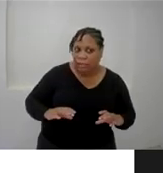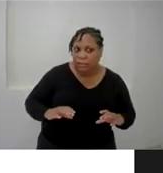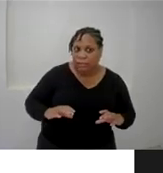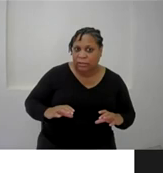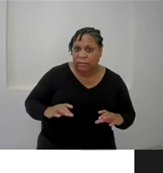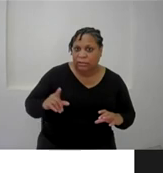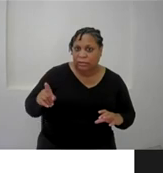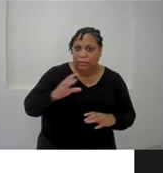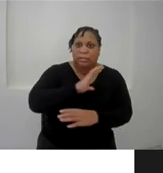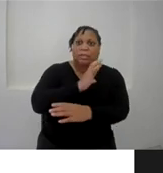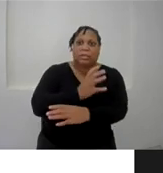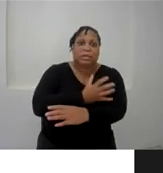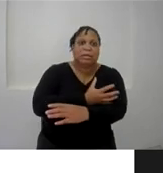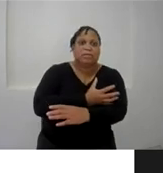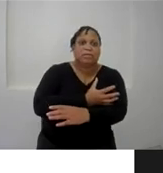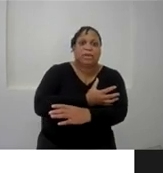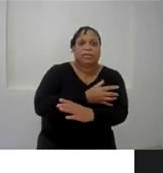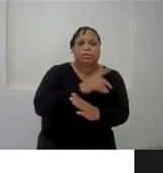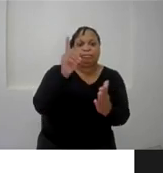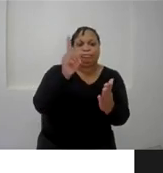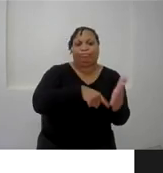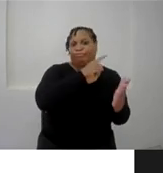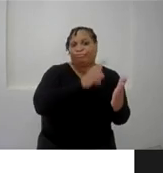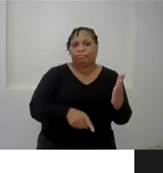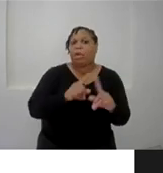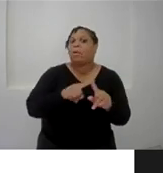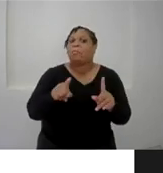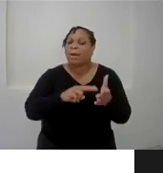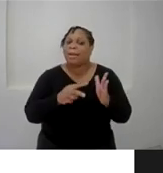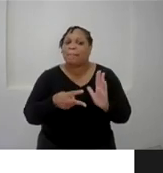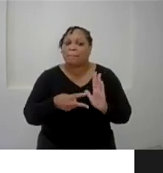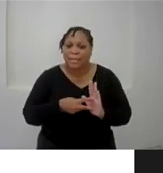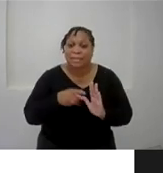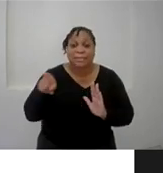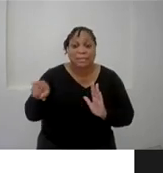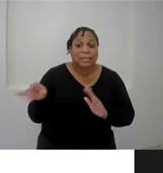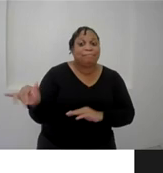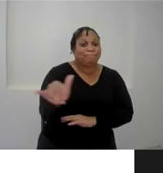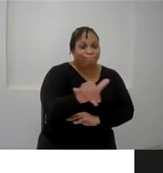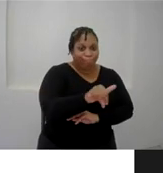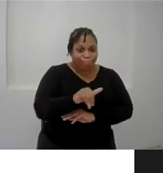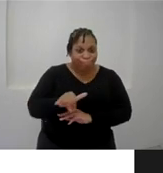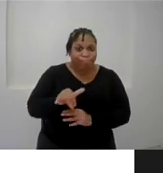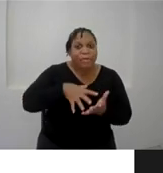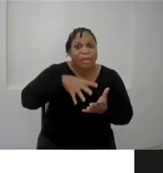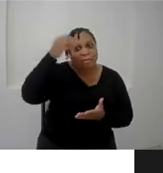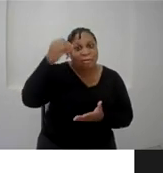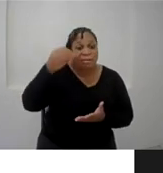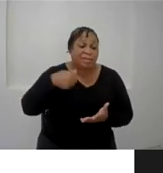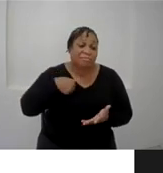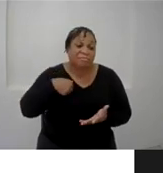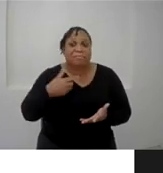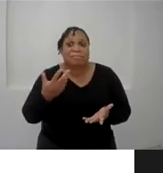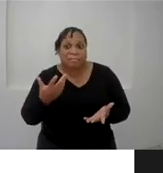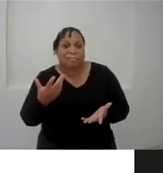has the power of veto over everything, but it means that they have to learn as well that I might want it done